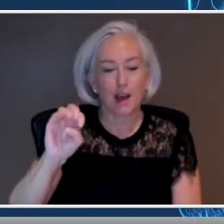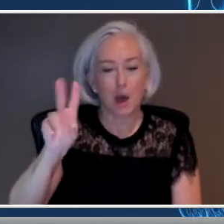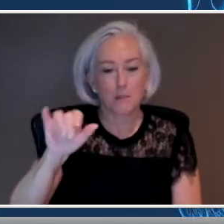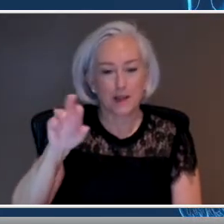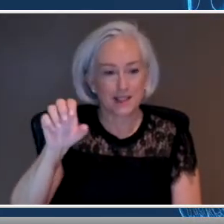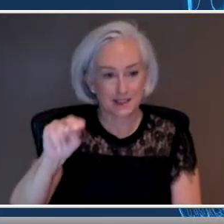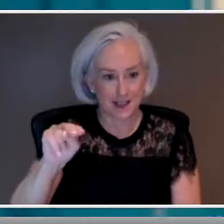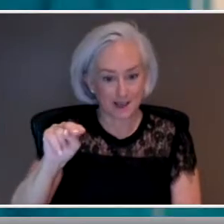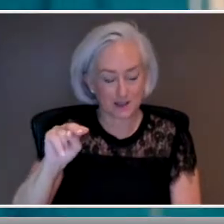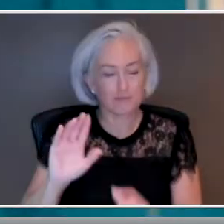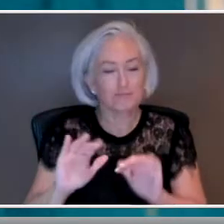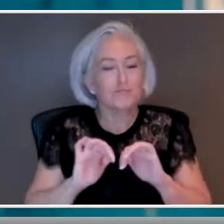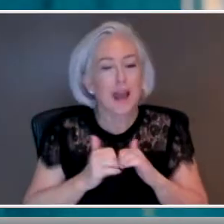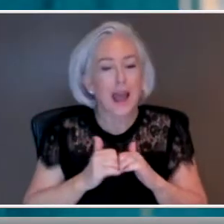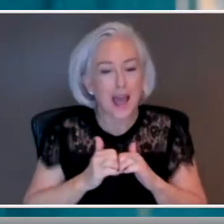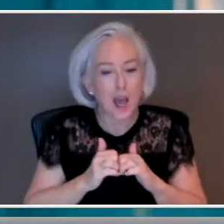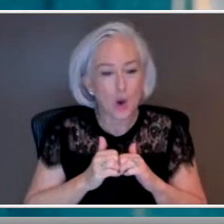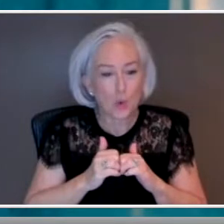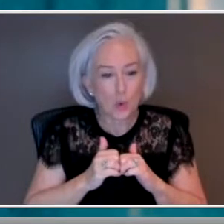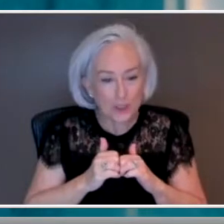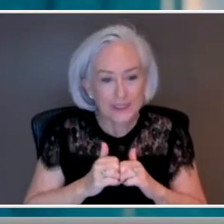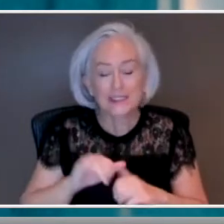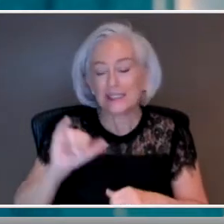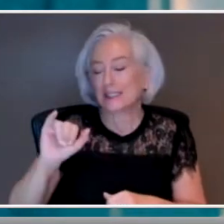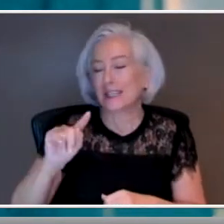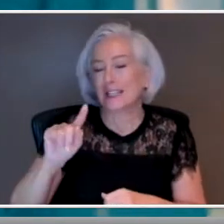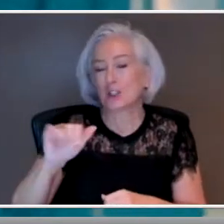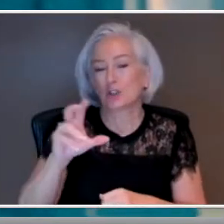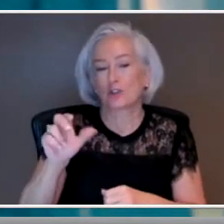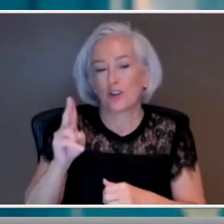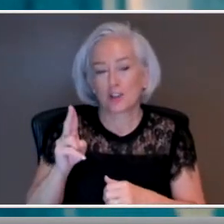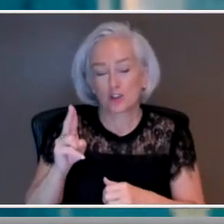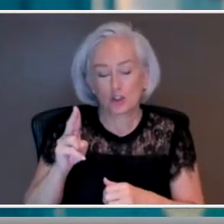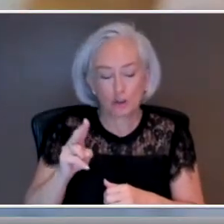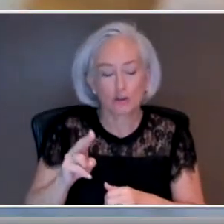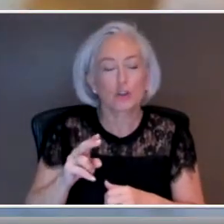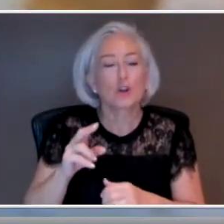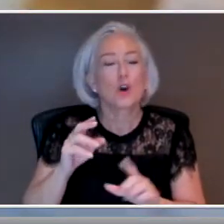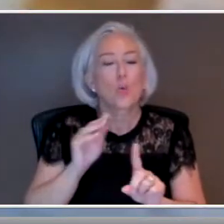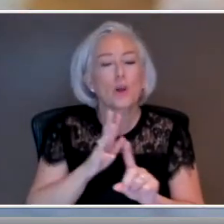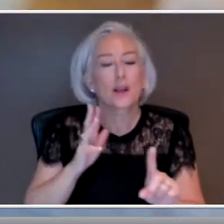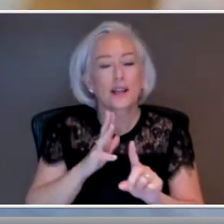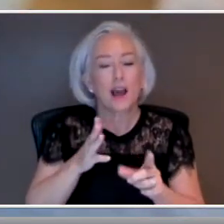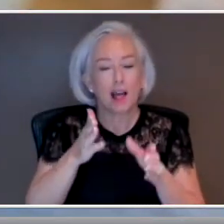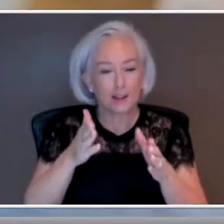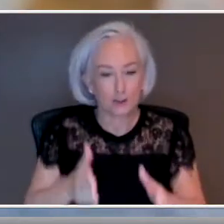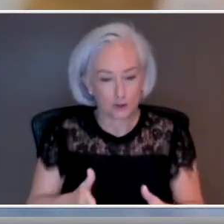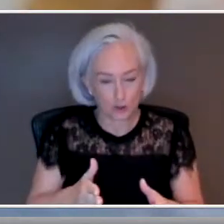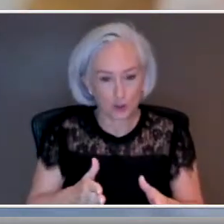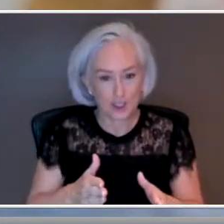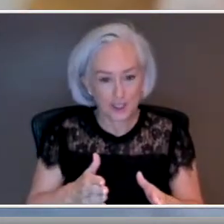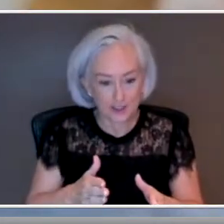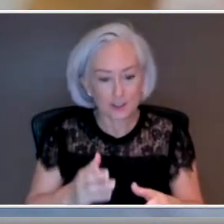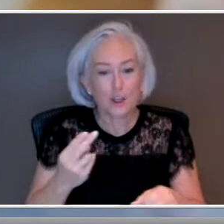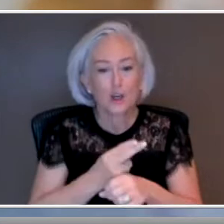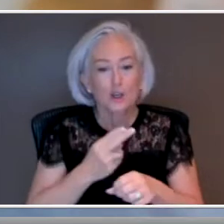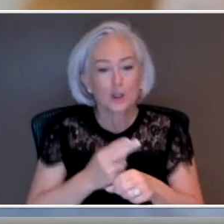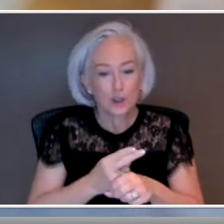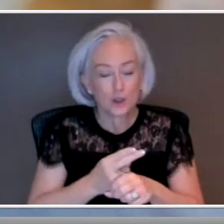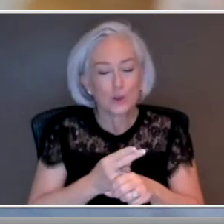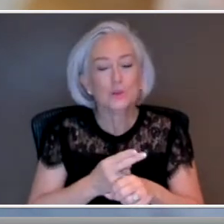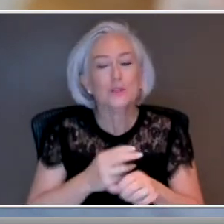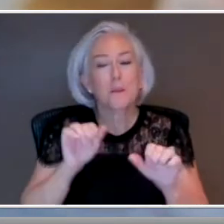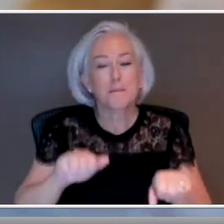interventional radiologist who uses imaging guidance to inject small particles into the prostate to reduce blood